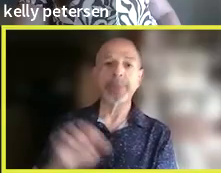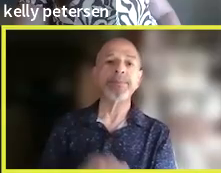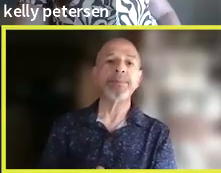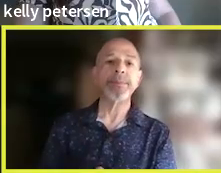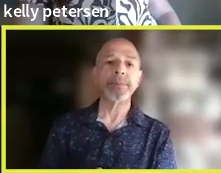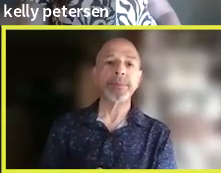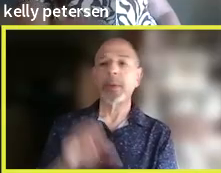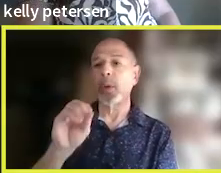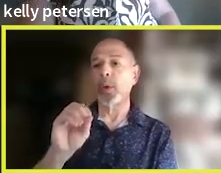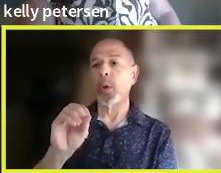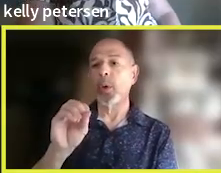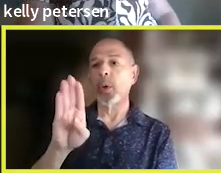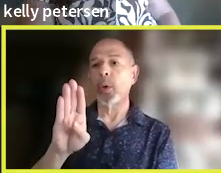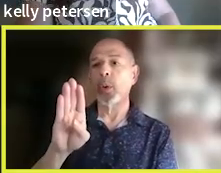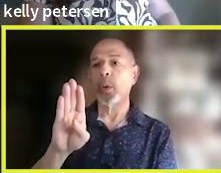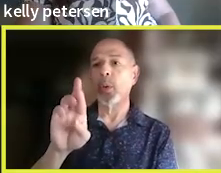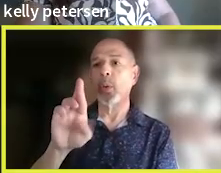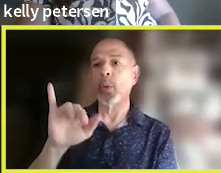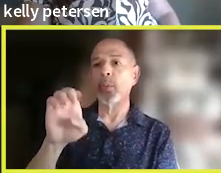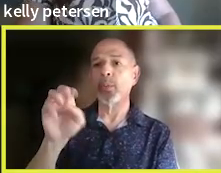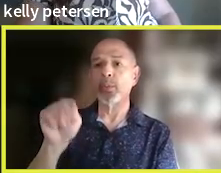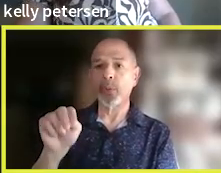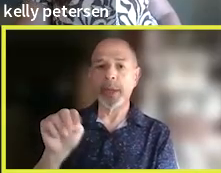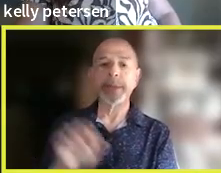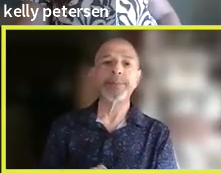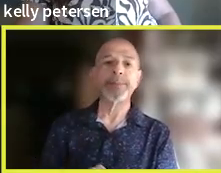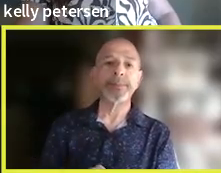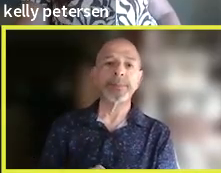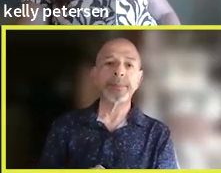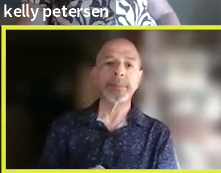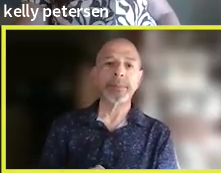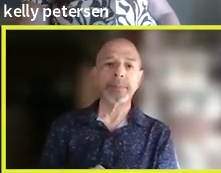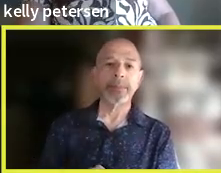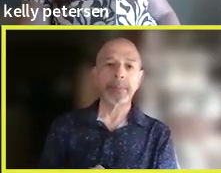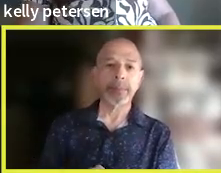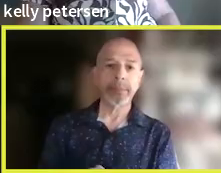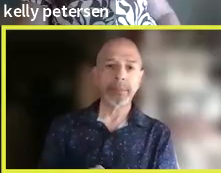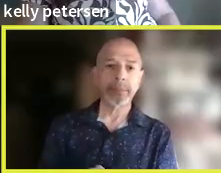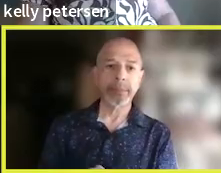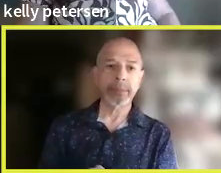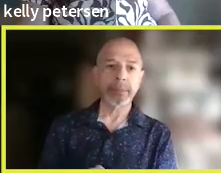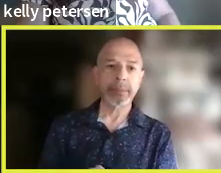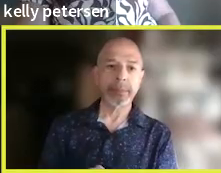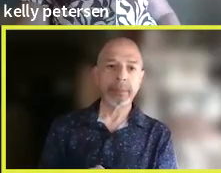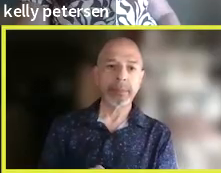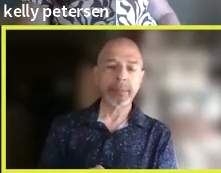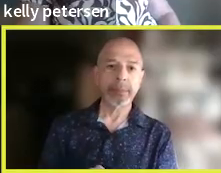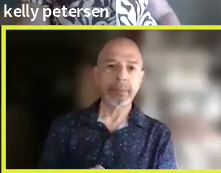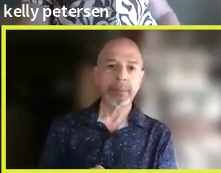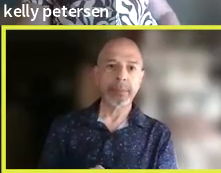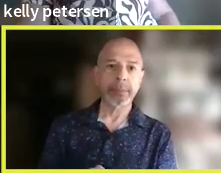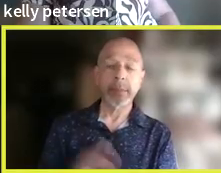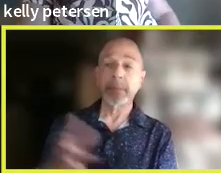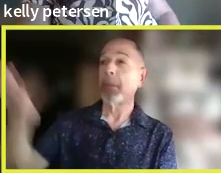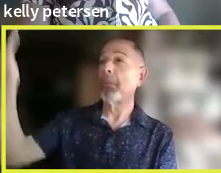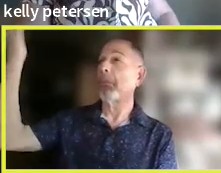whole thing, he's one of the people that started this whole thing. Kim might remember, and he started talking about this thing called person-centered. And way back